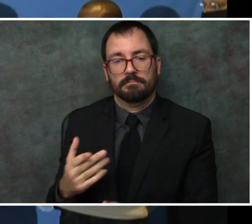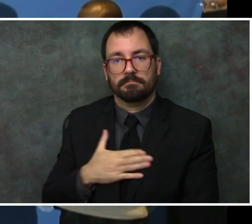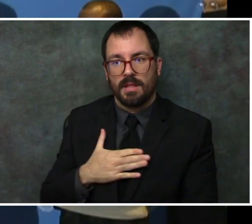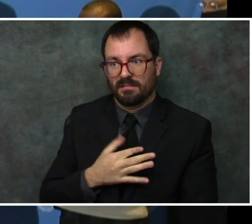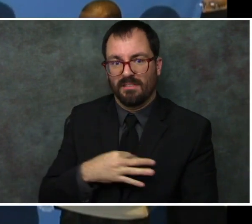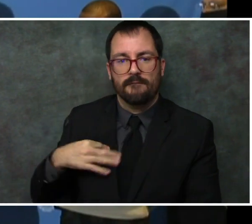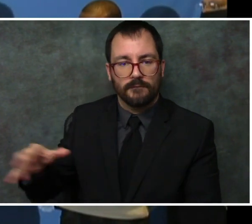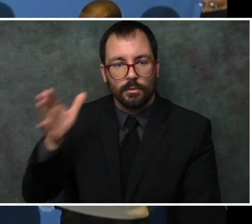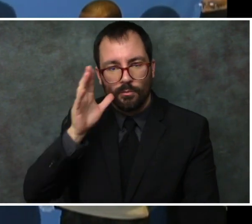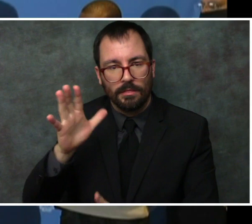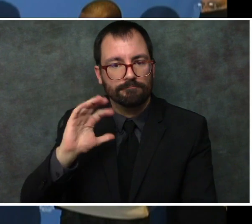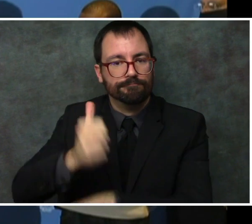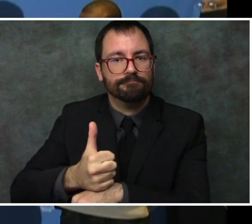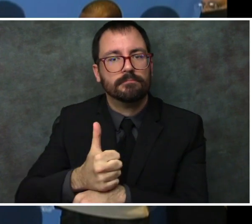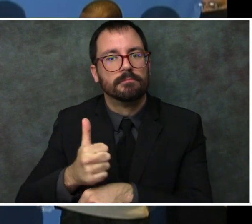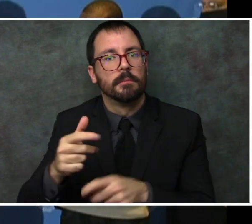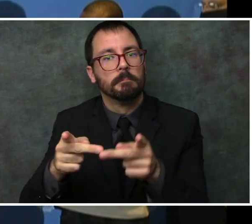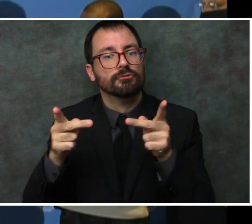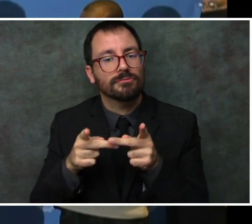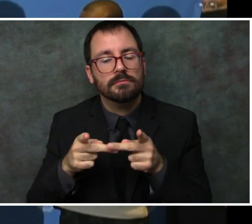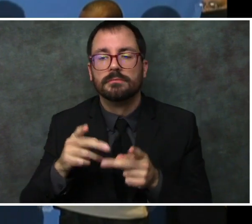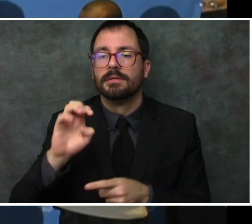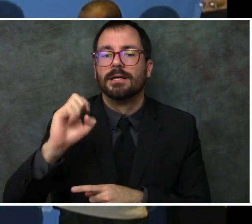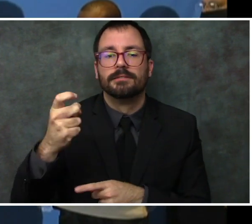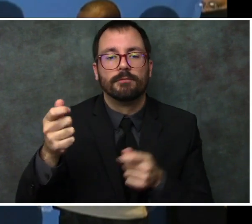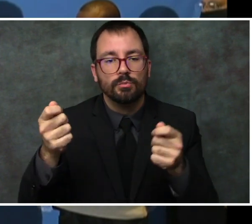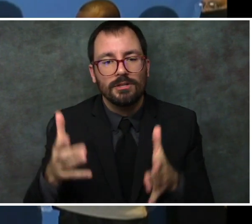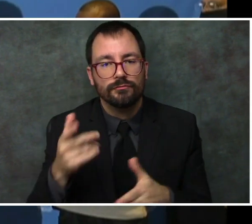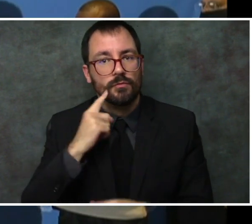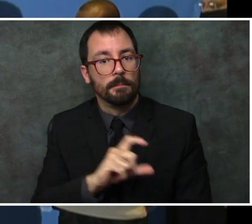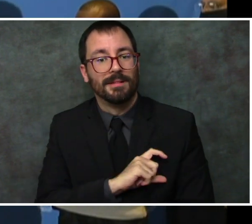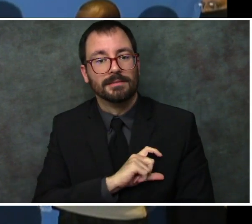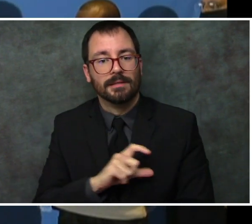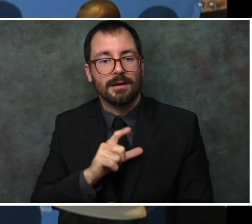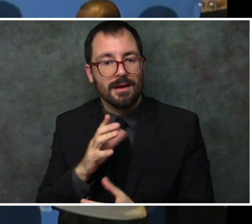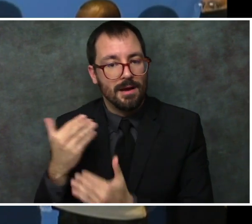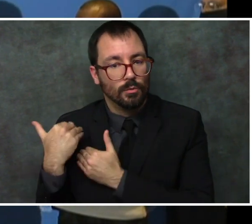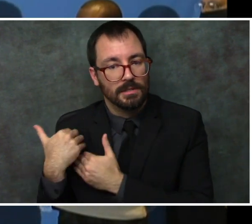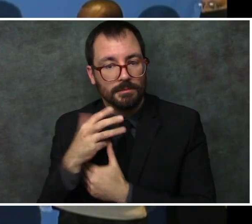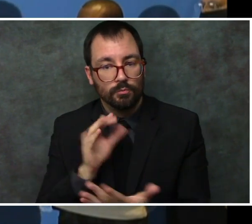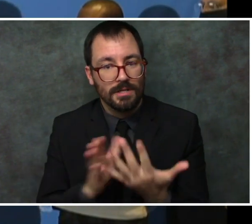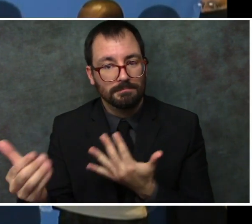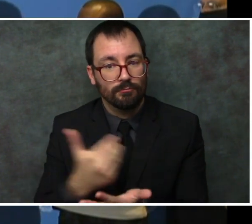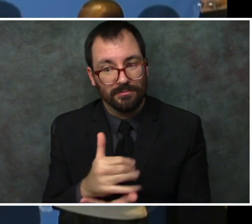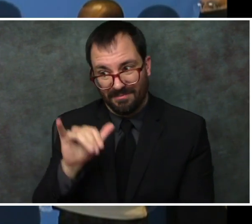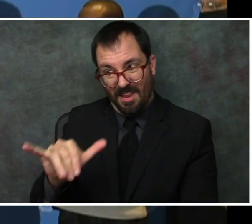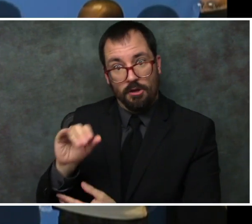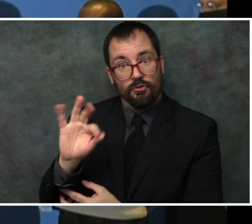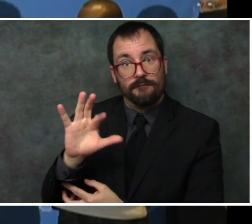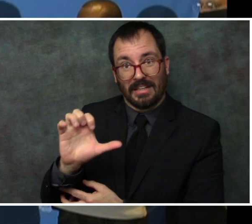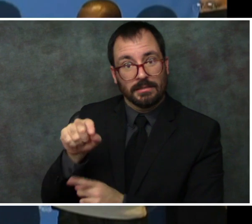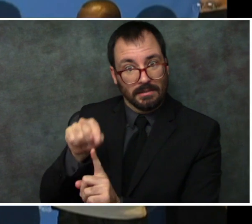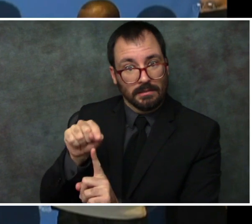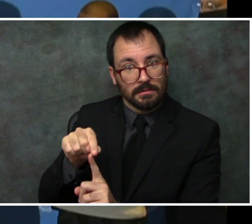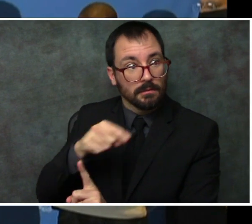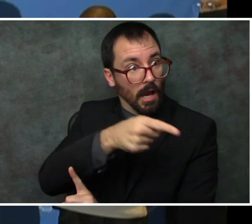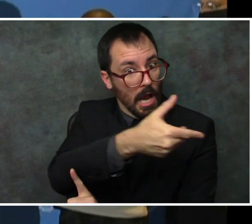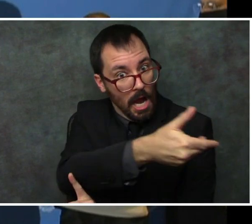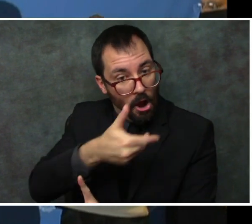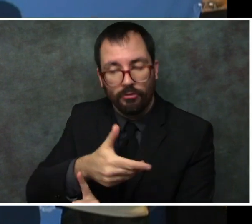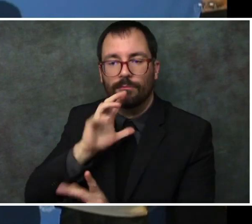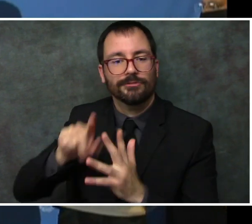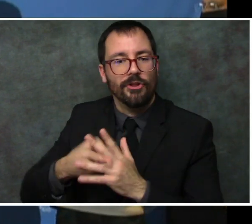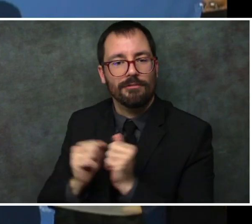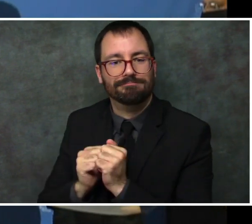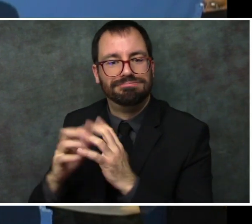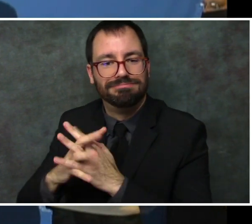and Transparency so that we can create this office as soon as possible. In addition, I will immediately call on and direct Chief